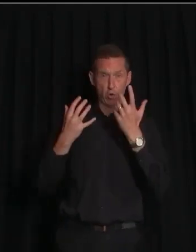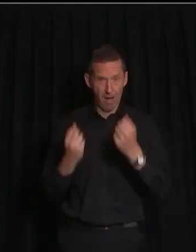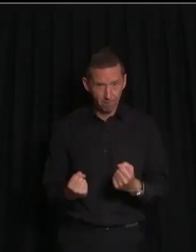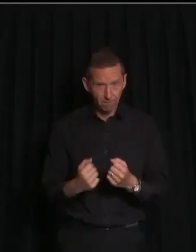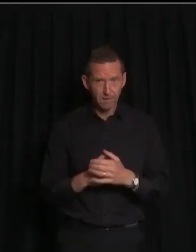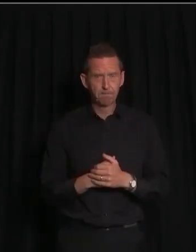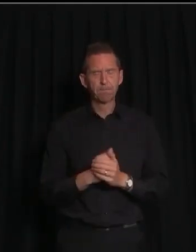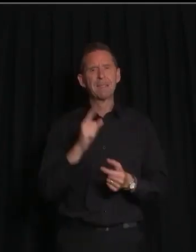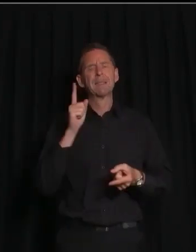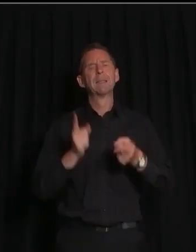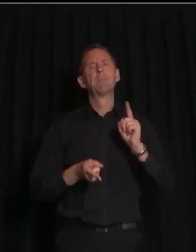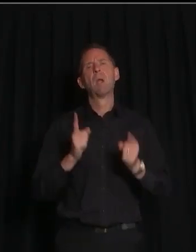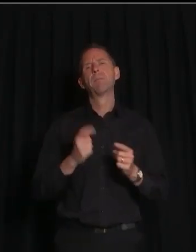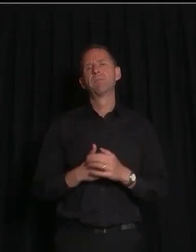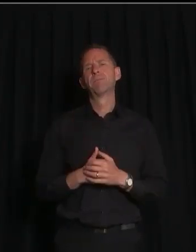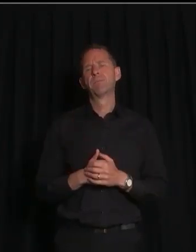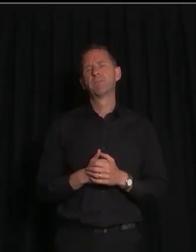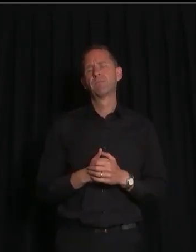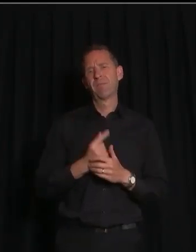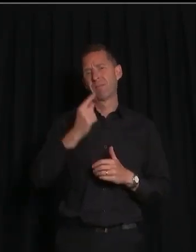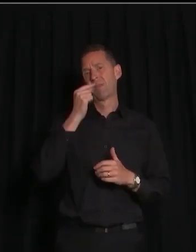Sometimes we can